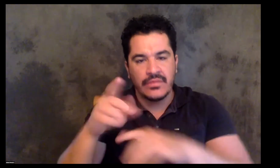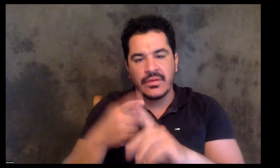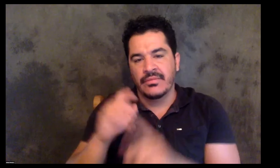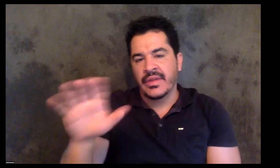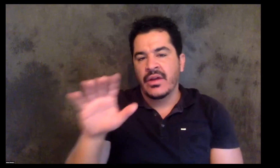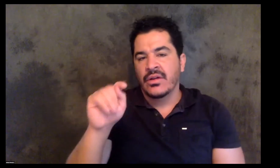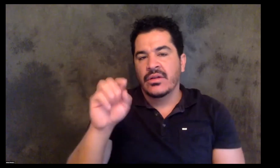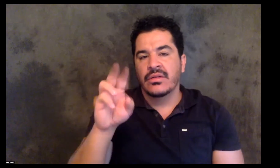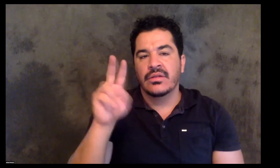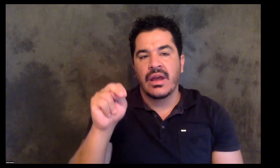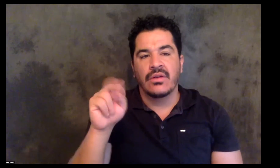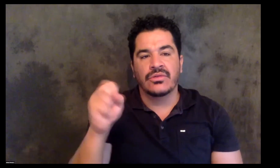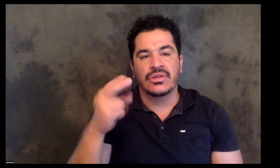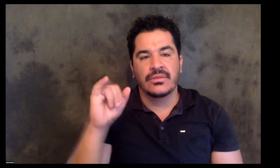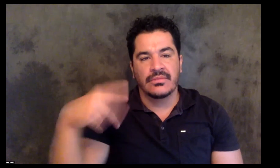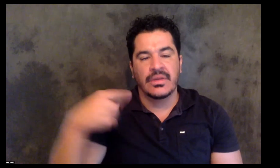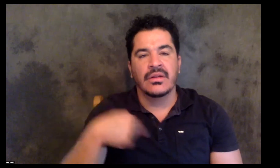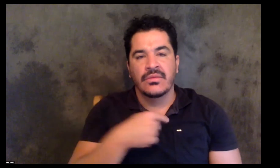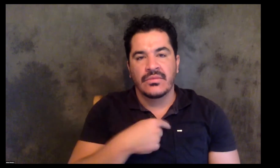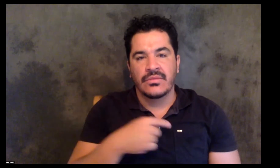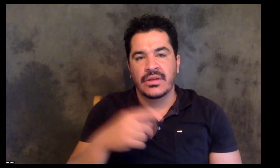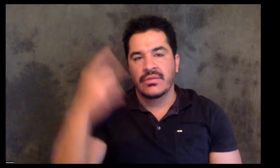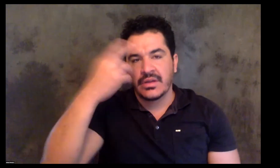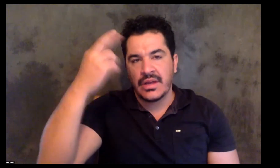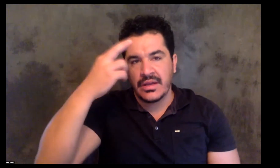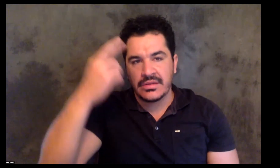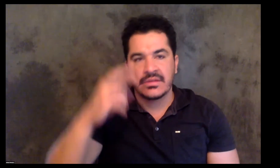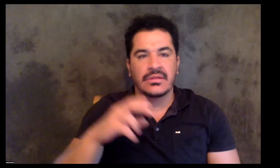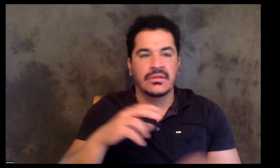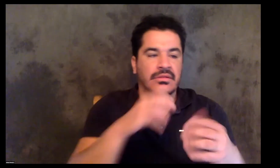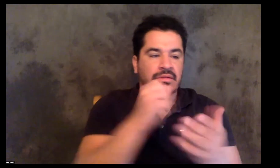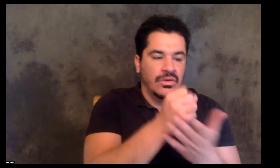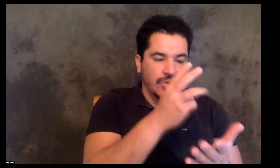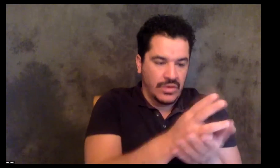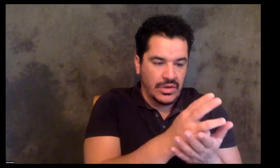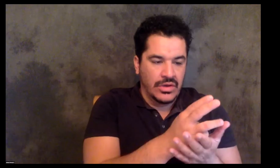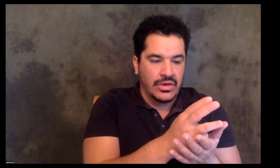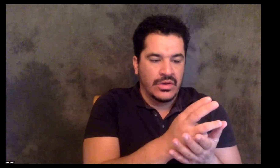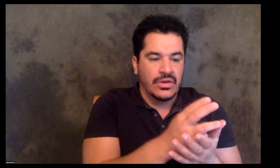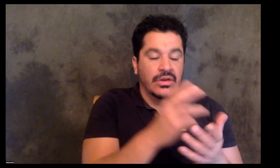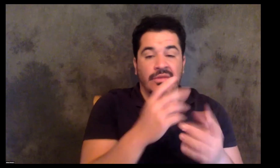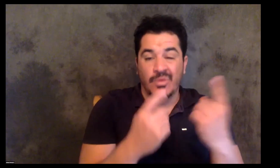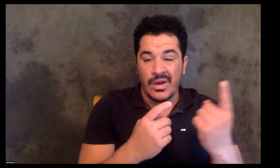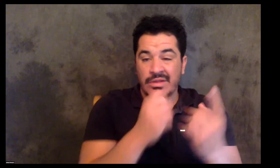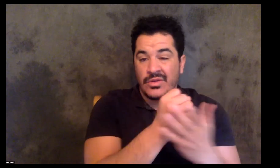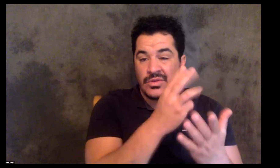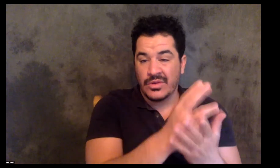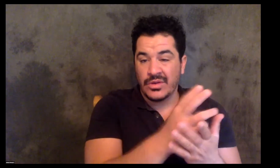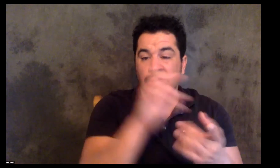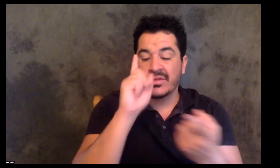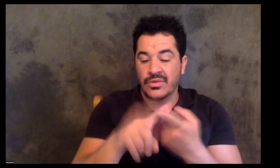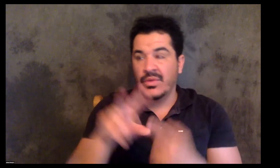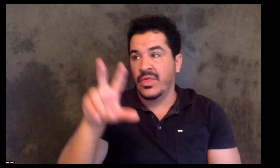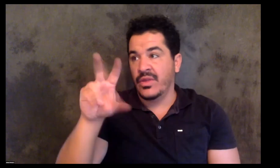We realized the ratio at the time of social workers to young people was 1 social worker to 30,000 young people. There was 1